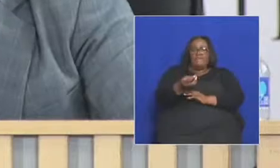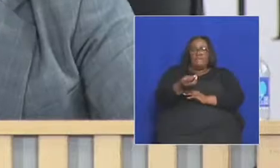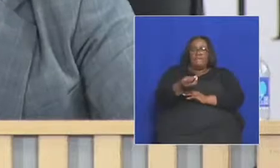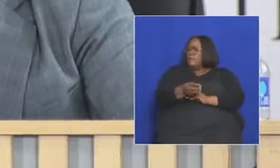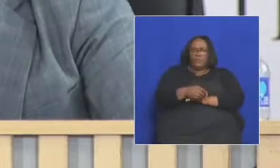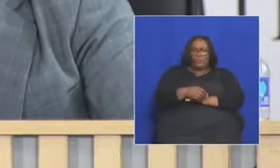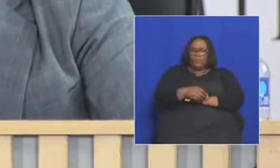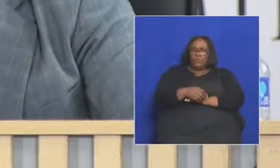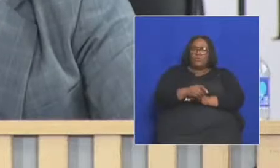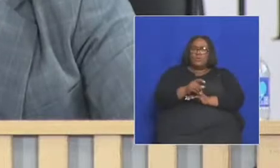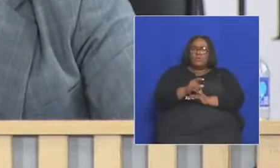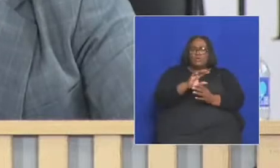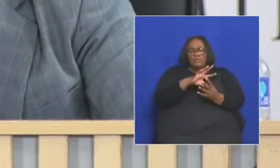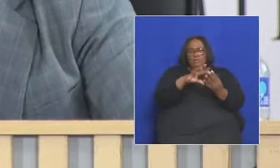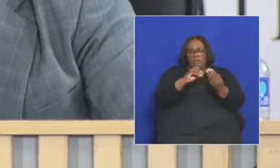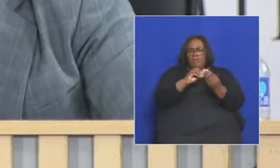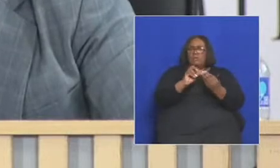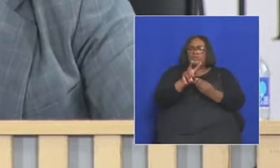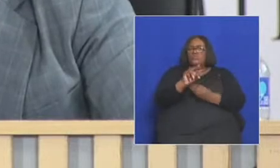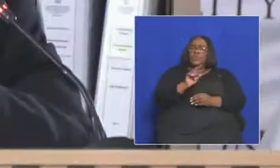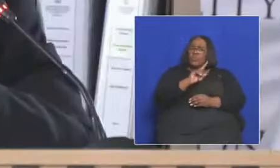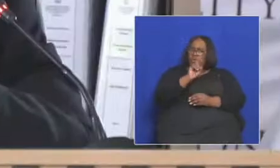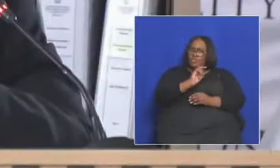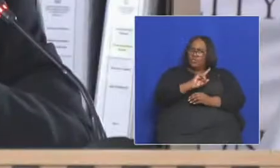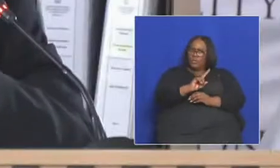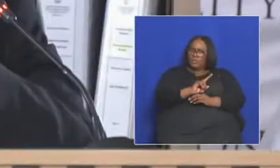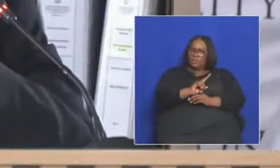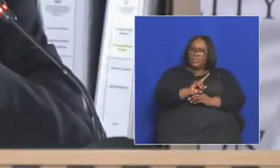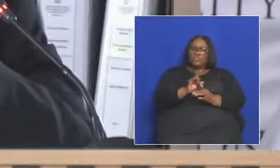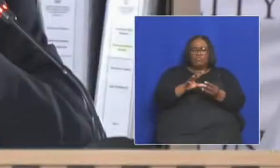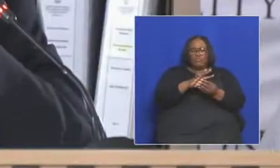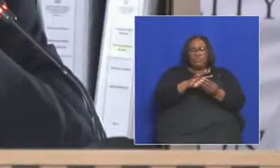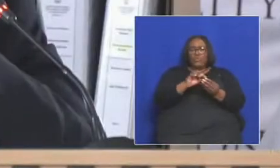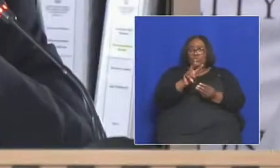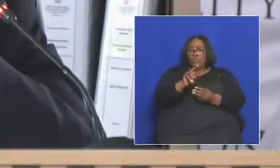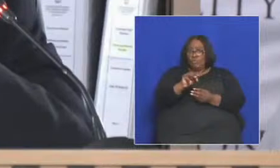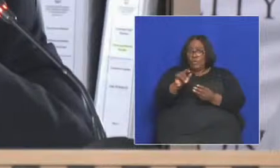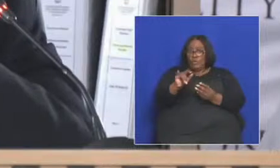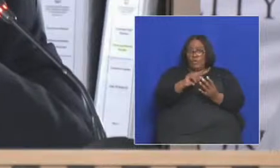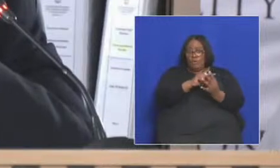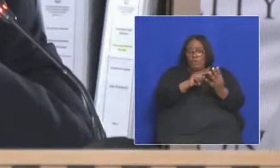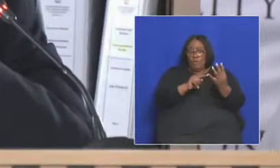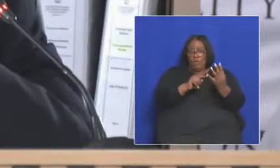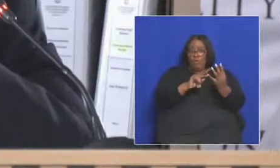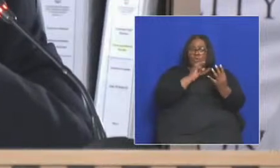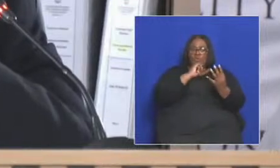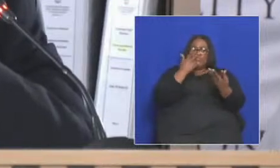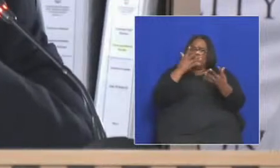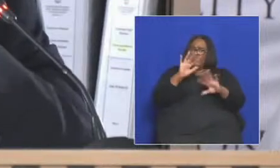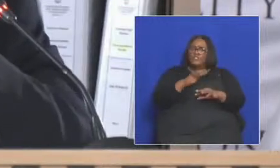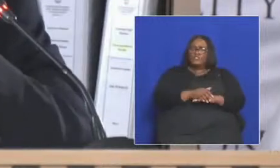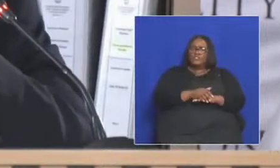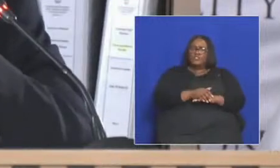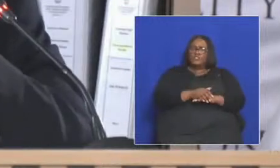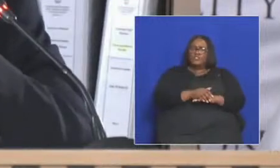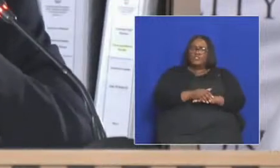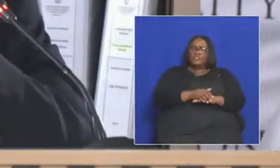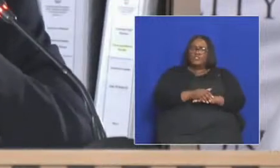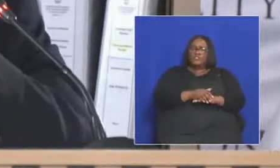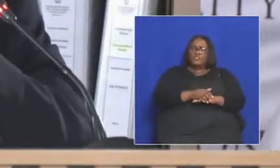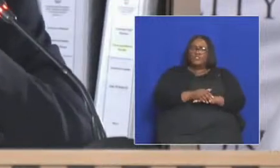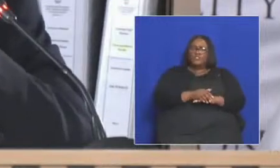million. Okay. Yeah. And then what is the question? You use for your RFQs in the example given by Yes. Commissioner Baloyi. Yes.